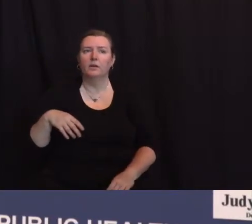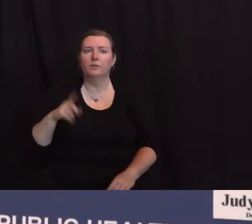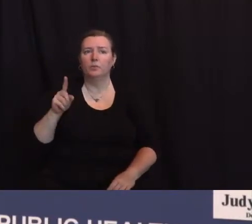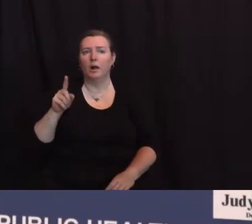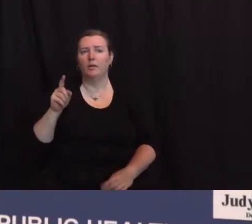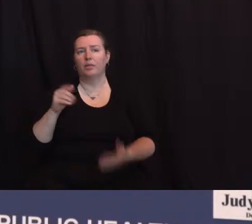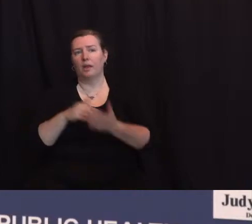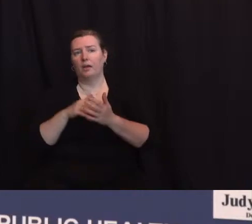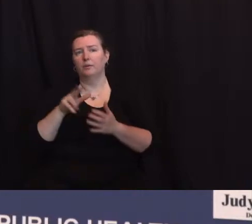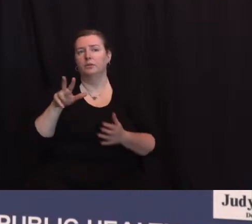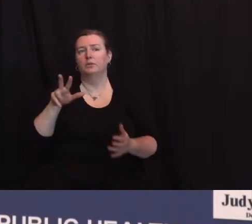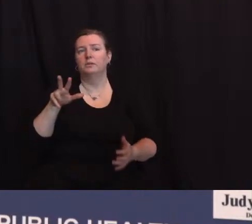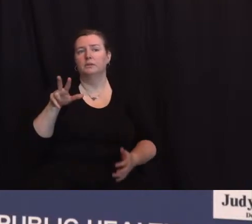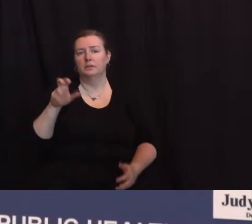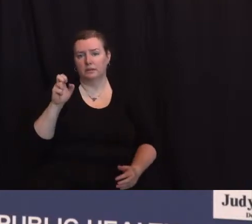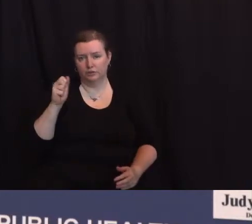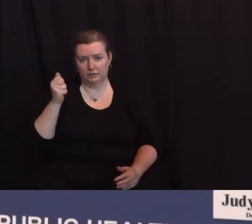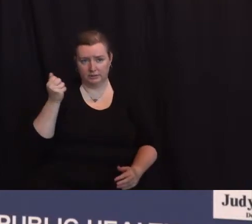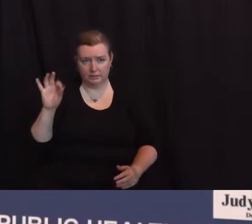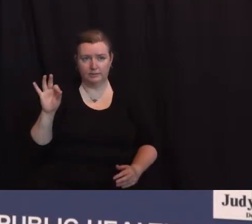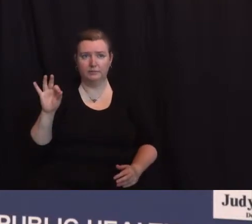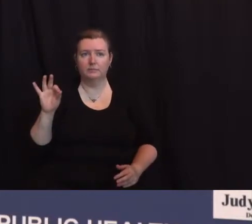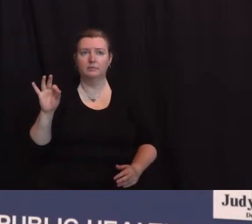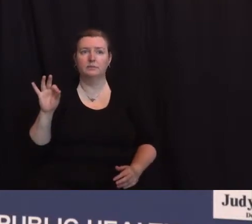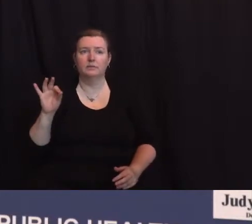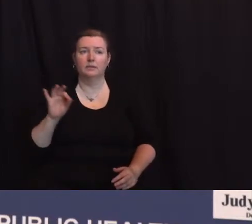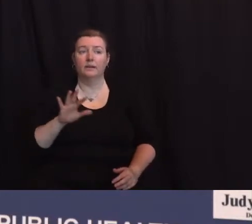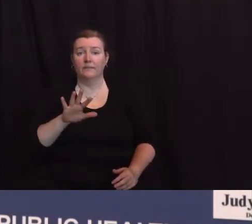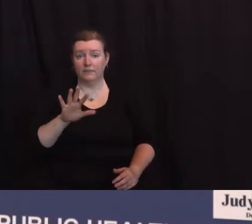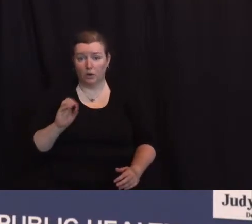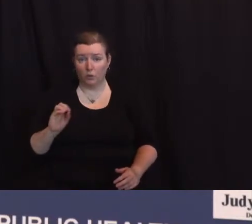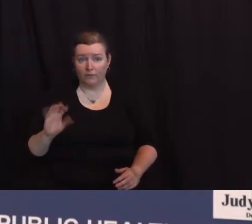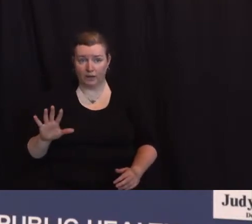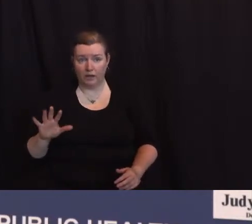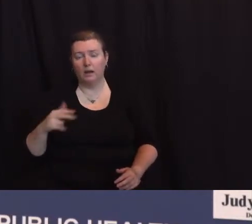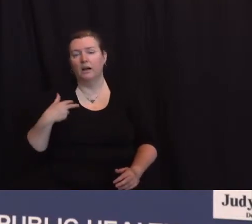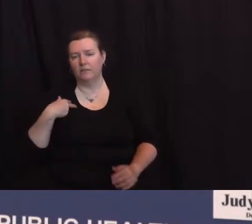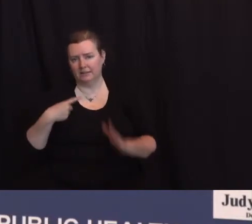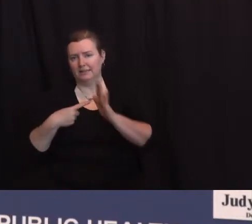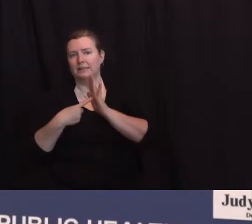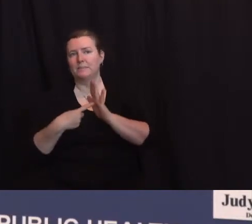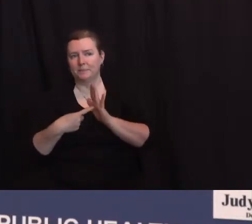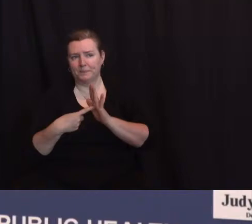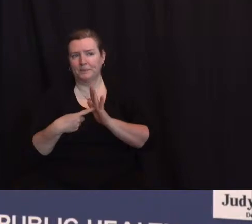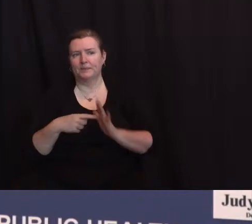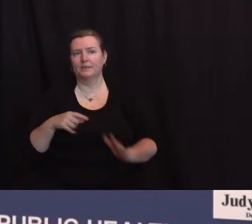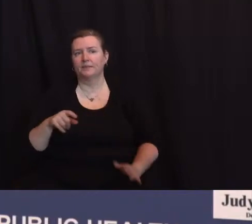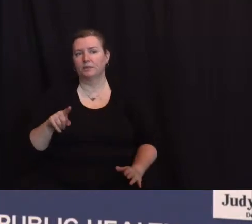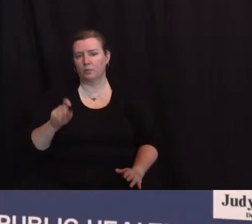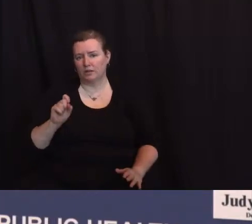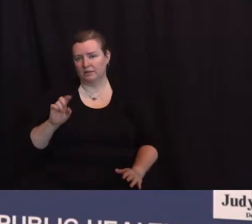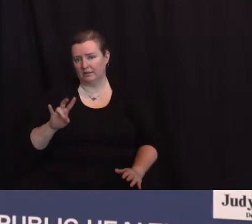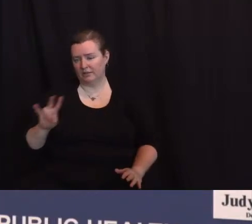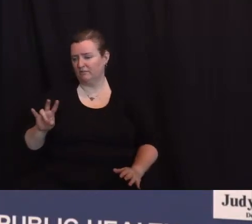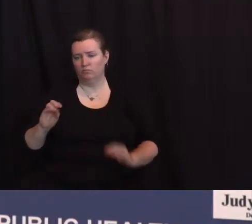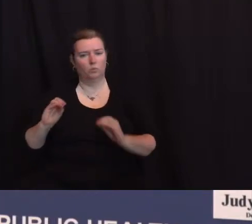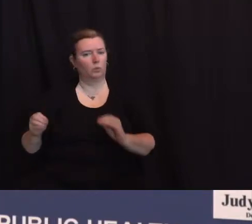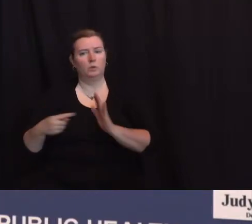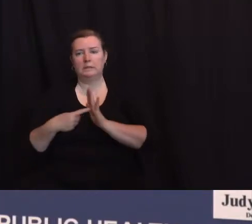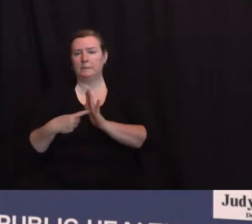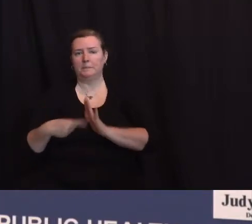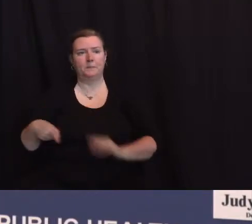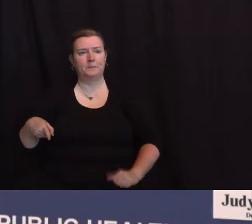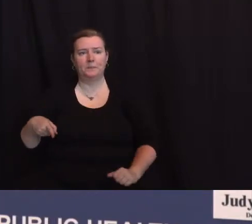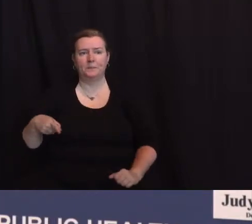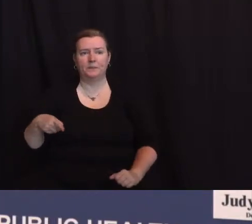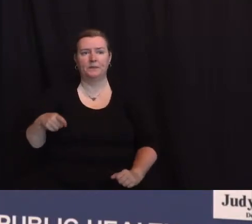1,319 individuals, 505 had symptoms, 377 had no symptoms, and an additional 437